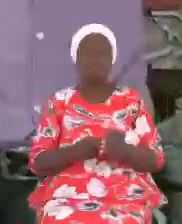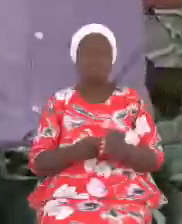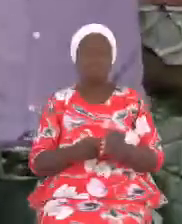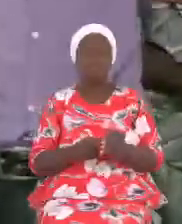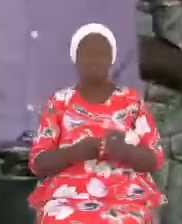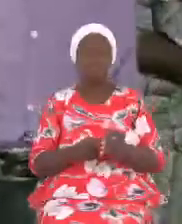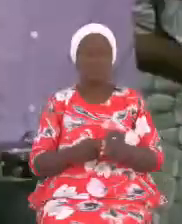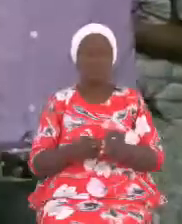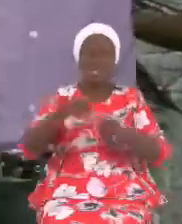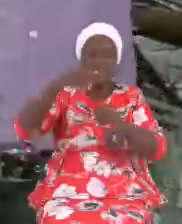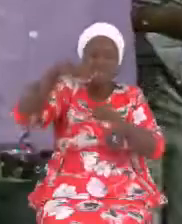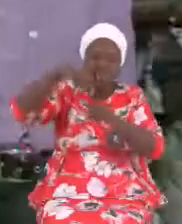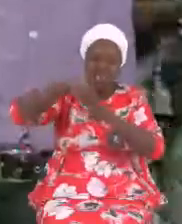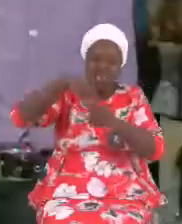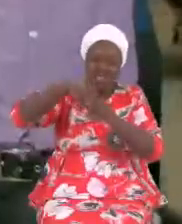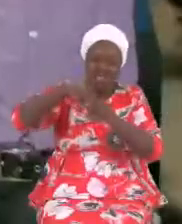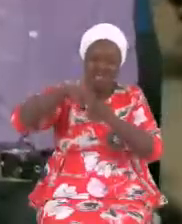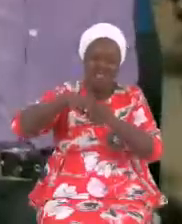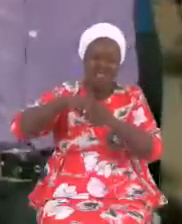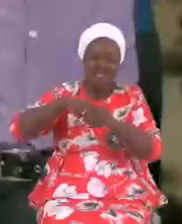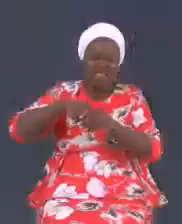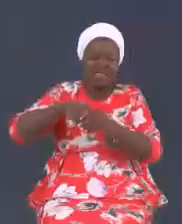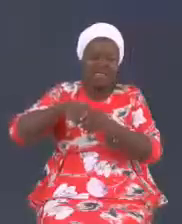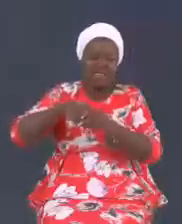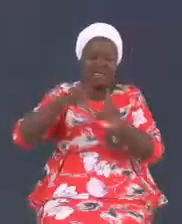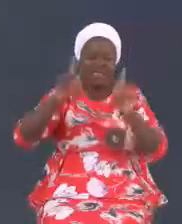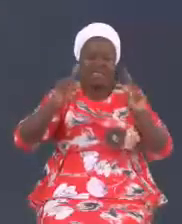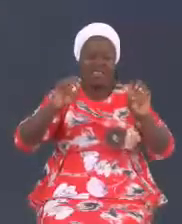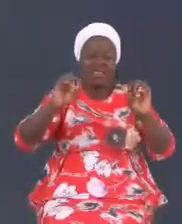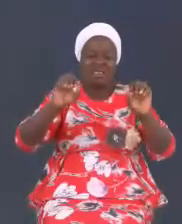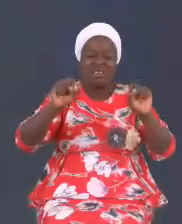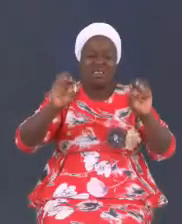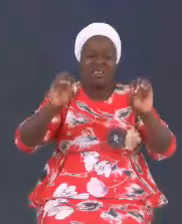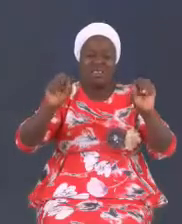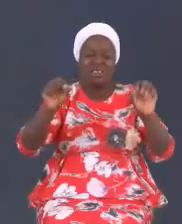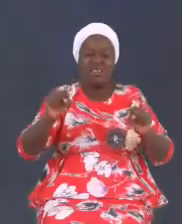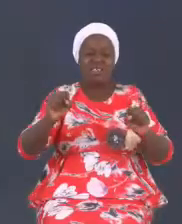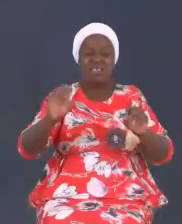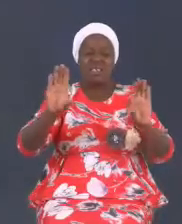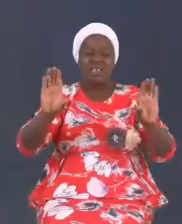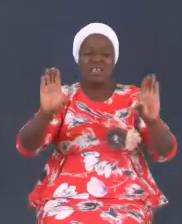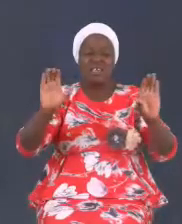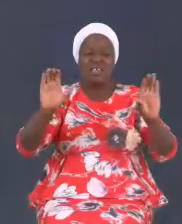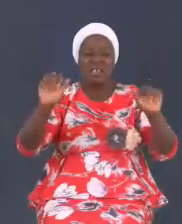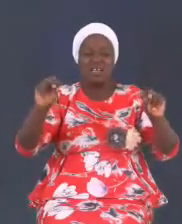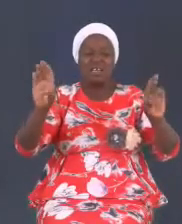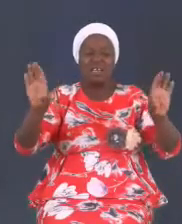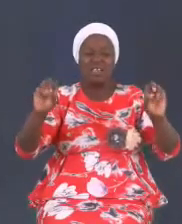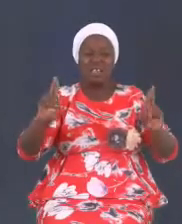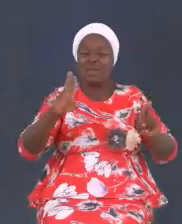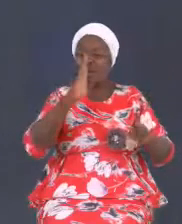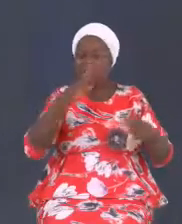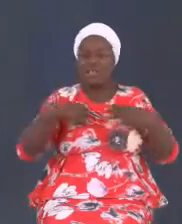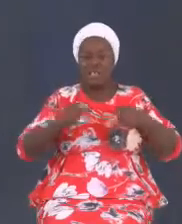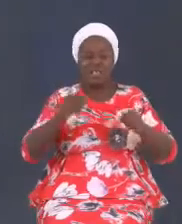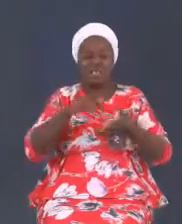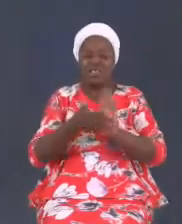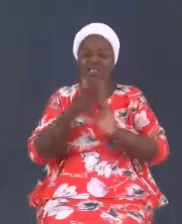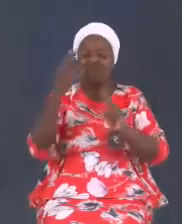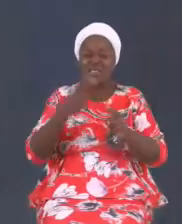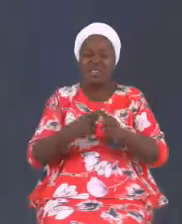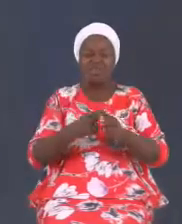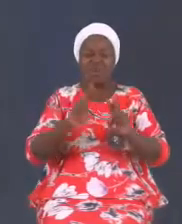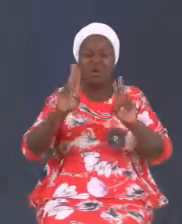Internal disease, cancer, be healed in Jesus' name.